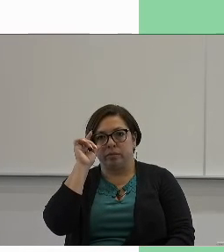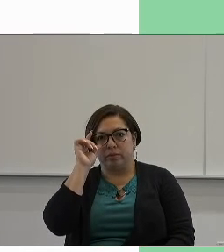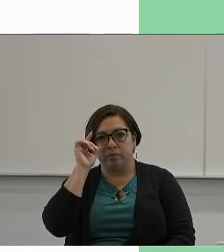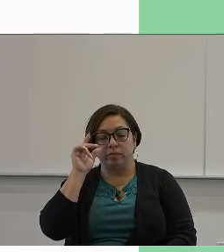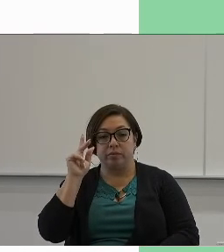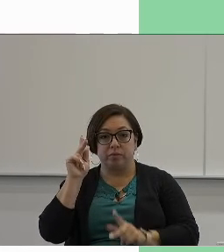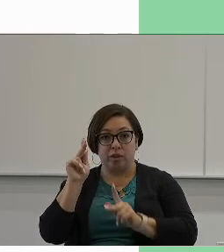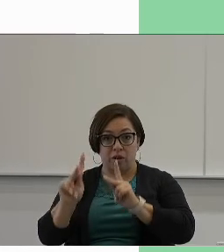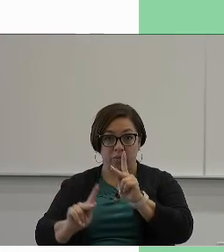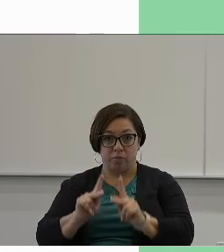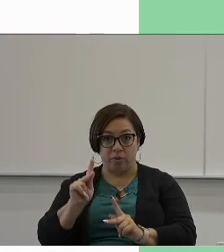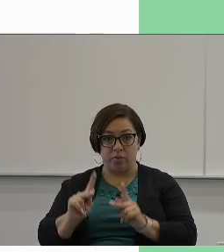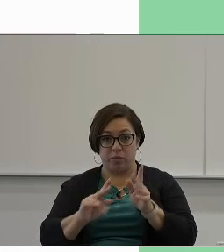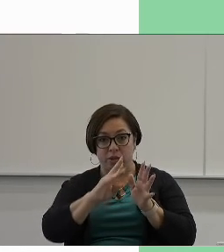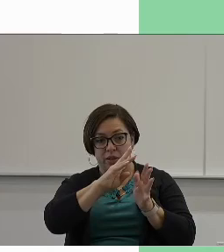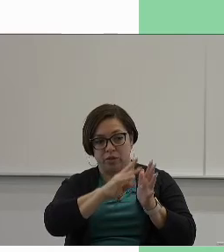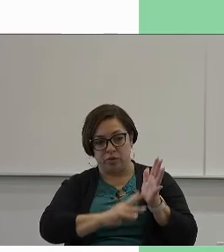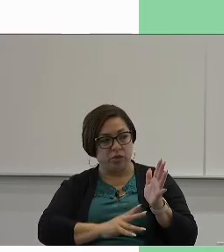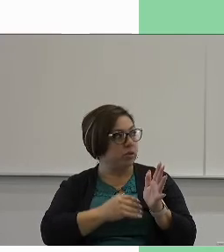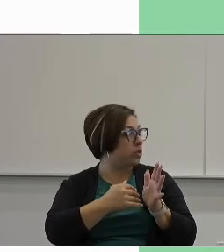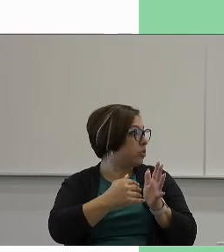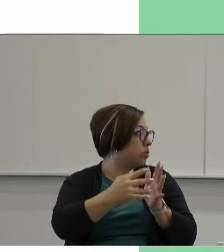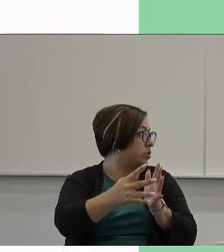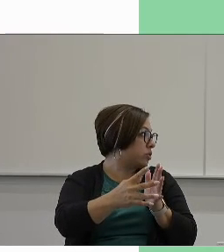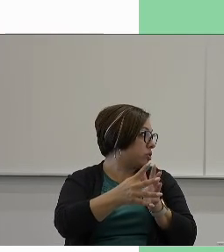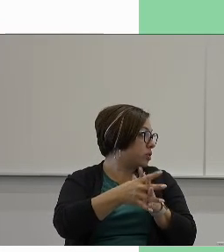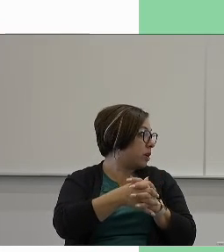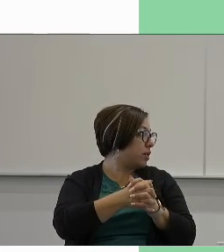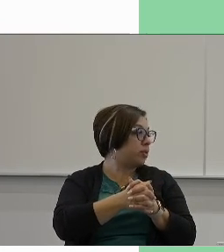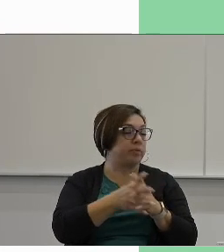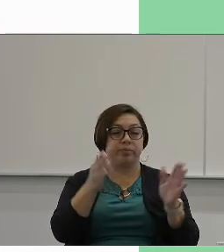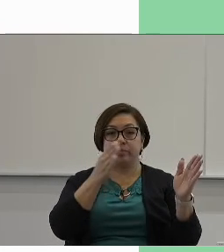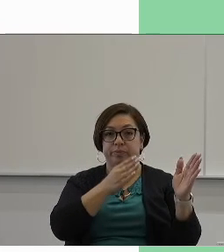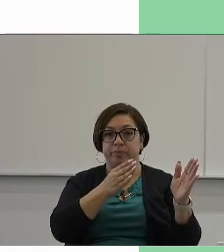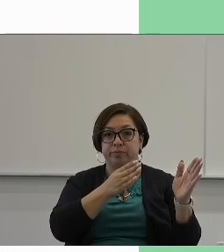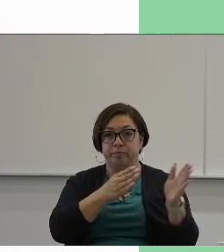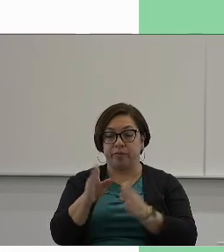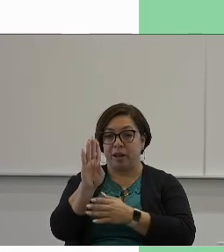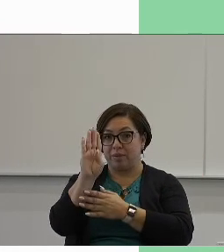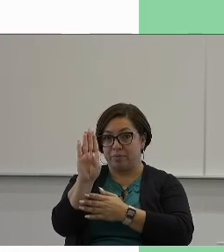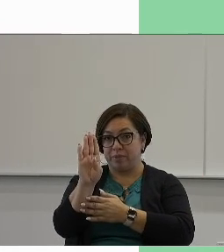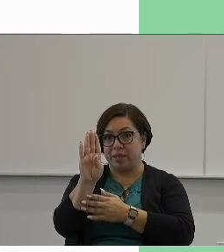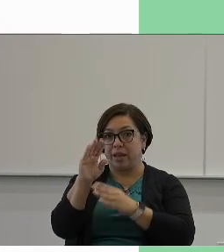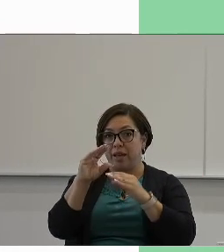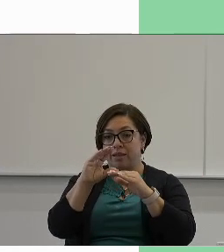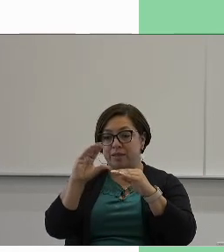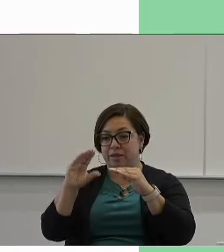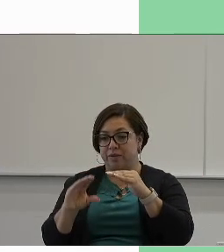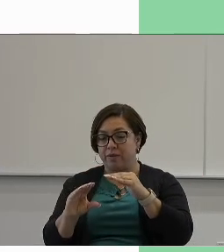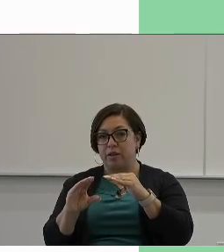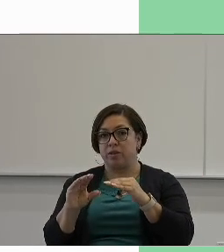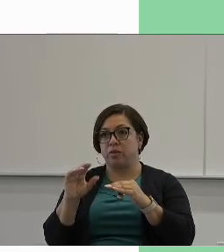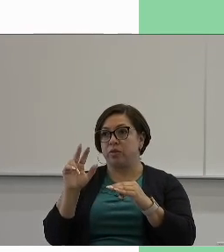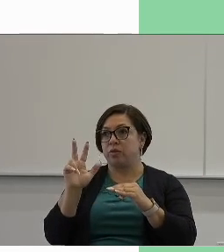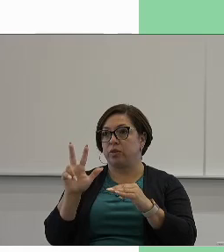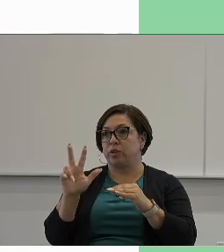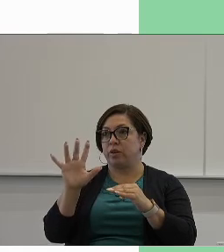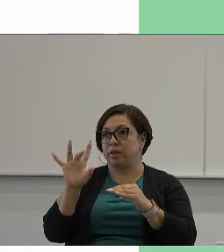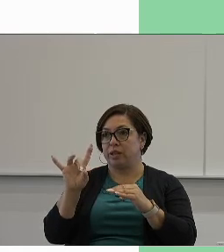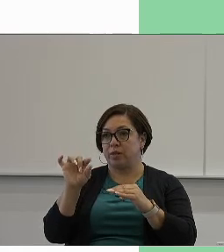population chart. Here, Plan B achieves an overall deviation of 3.81%.